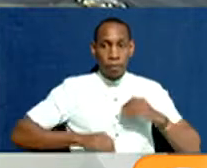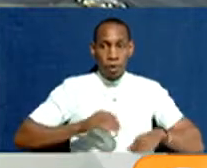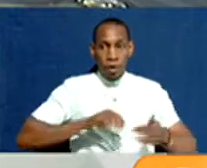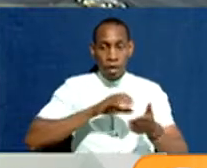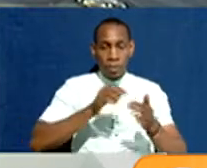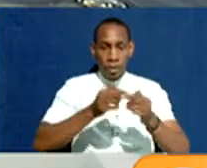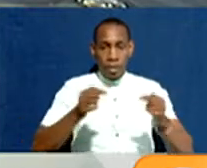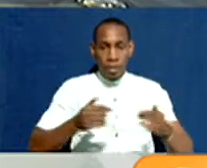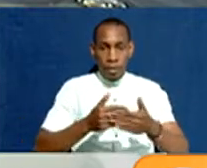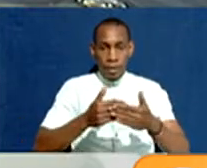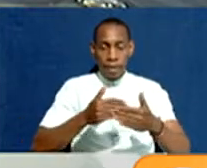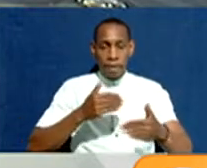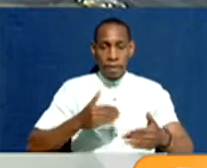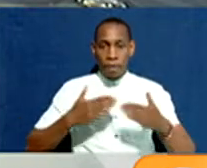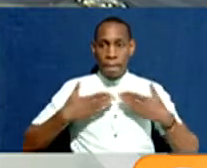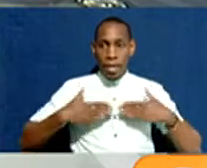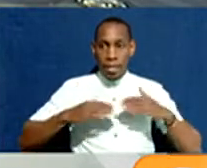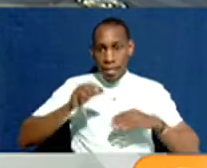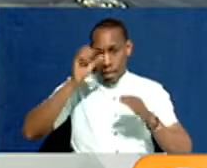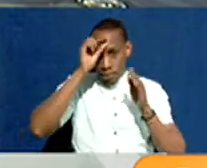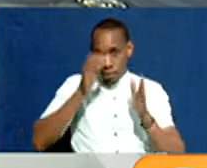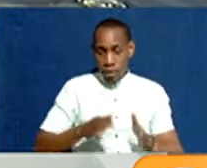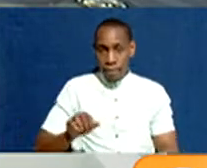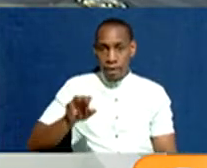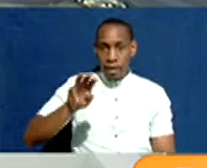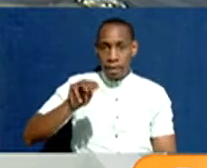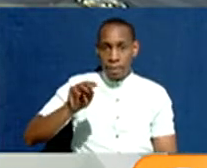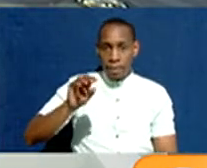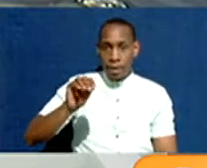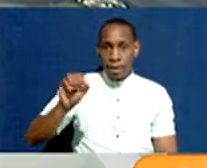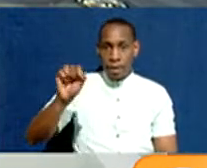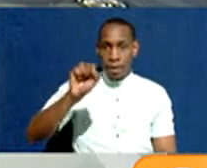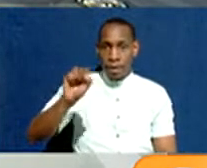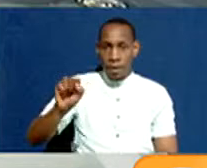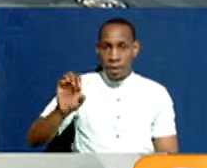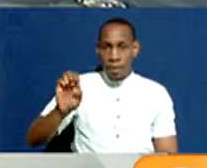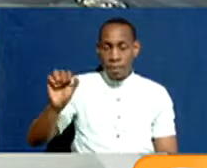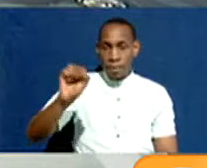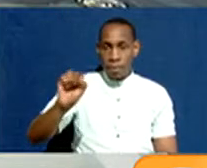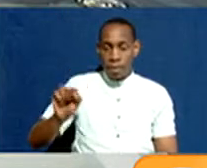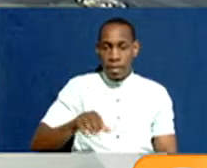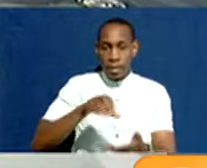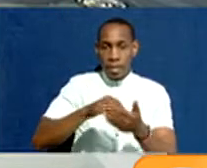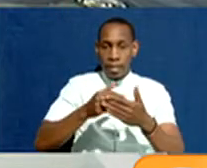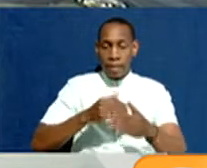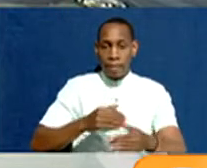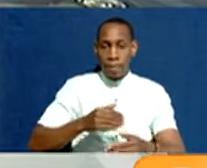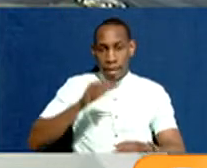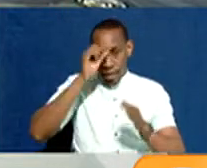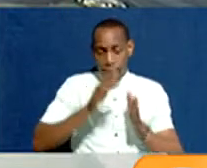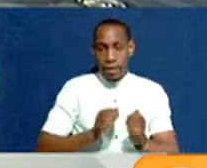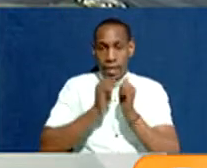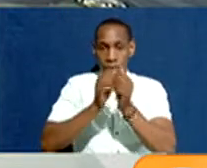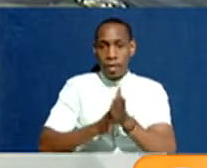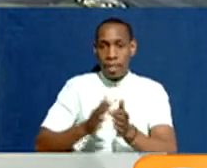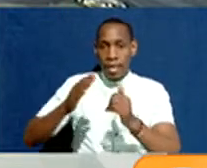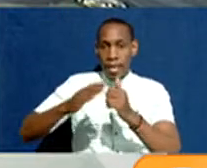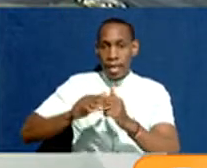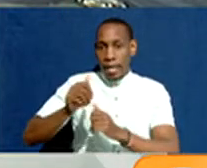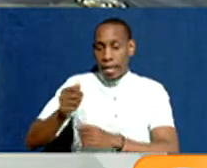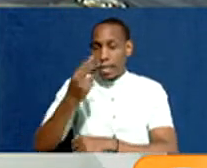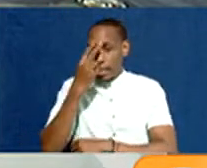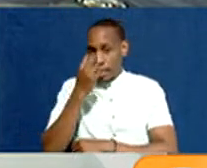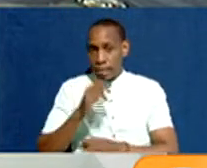case against former Samburu Governor Moses Lenolkulal. The case in which the former governor, alongside nine